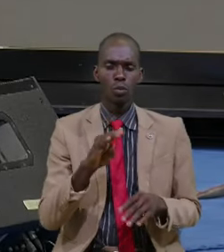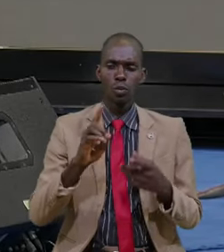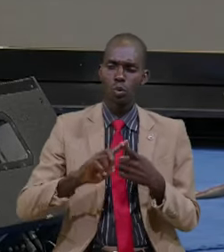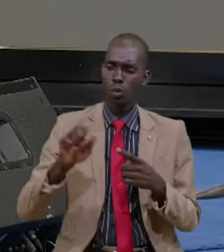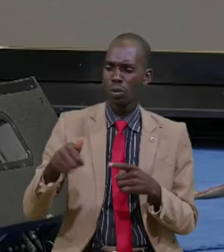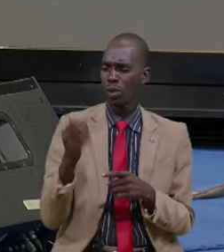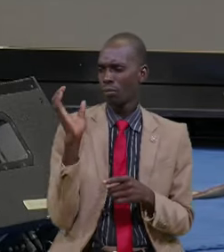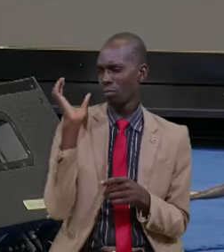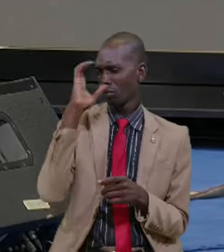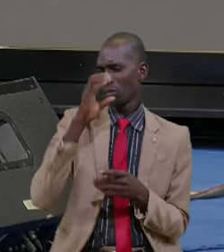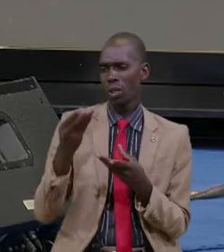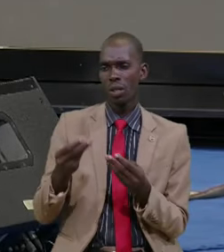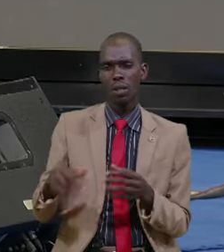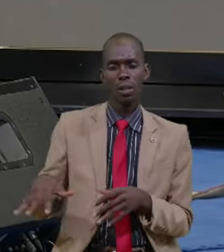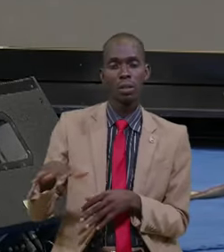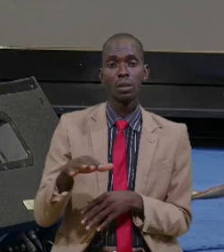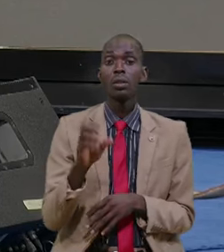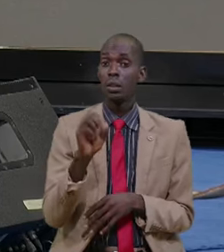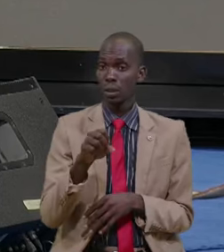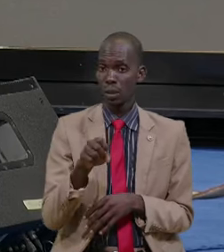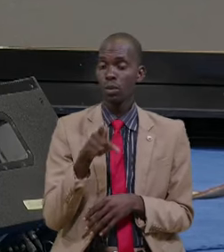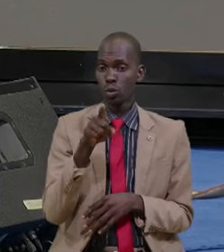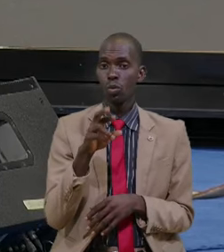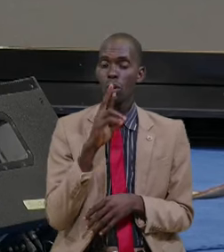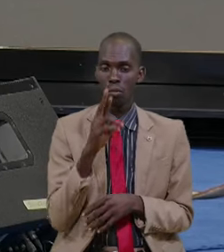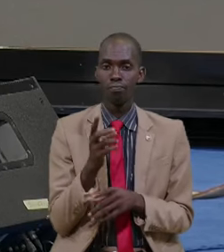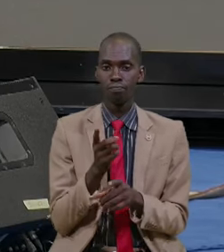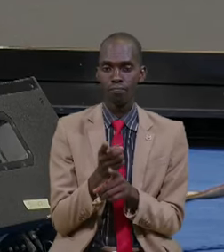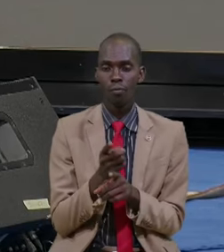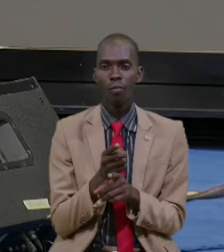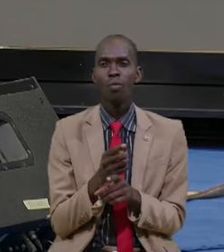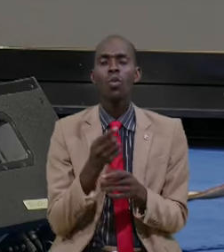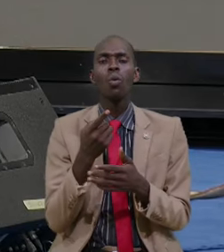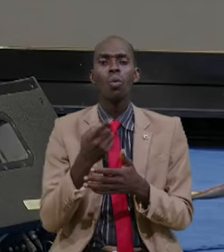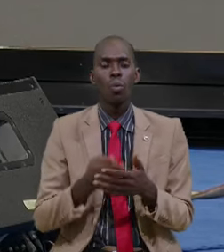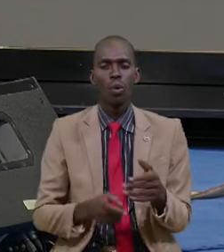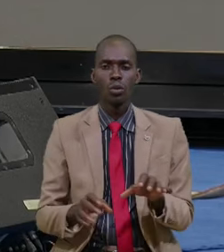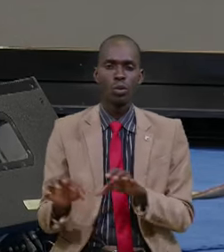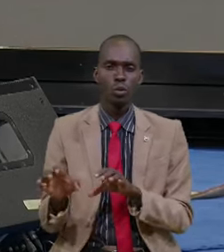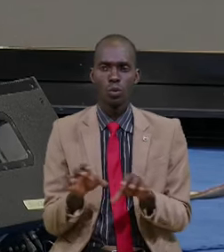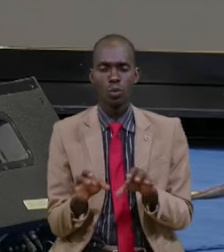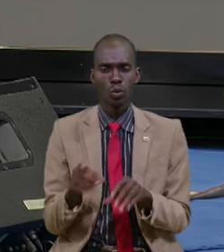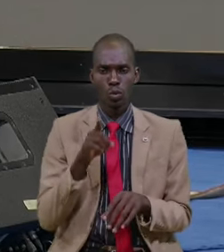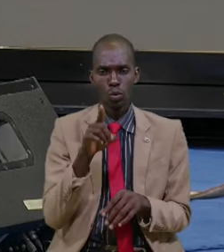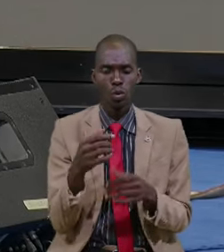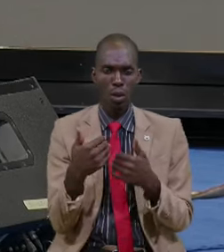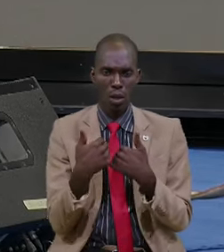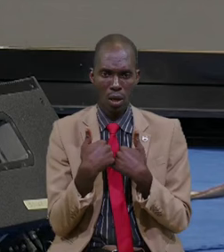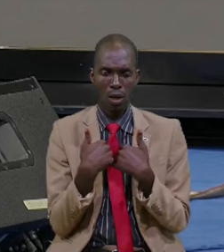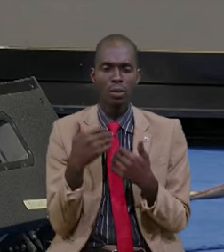in captivity. Yes, you are right. What did Job have that